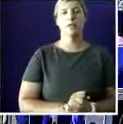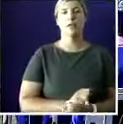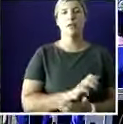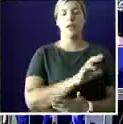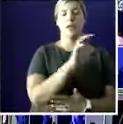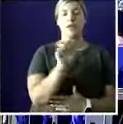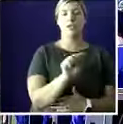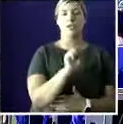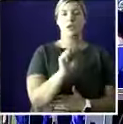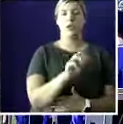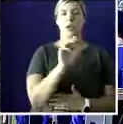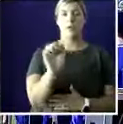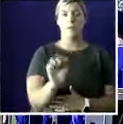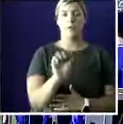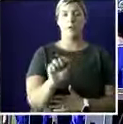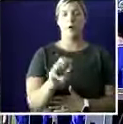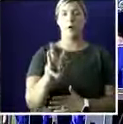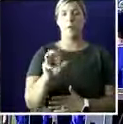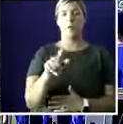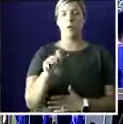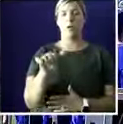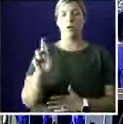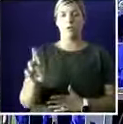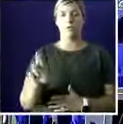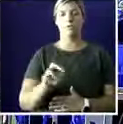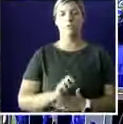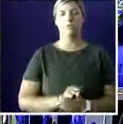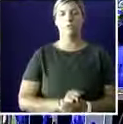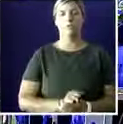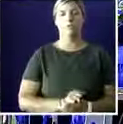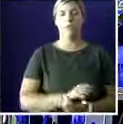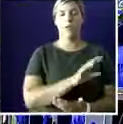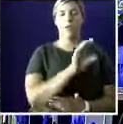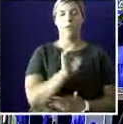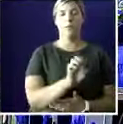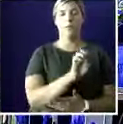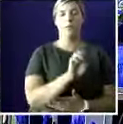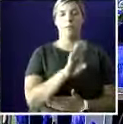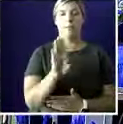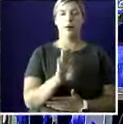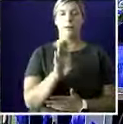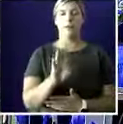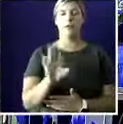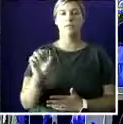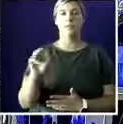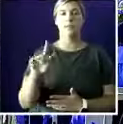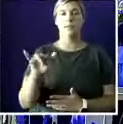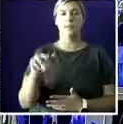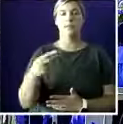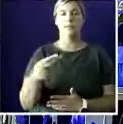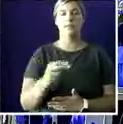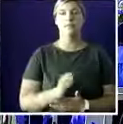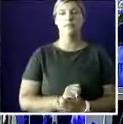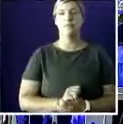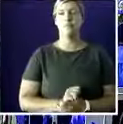Ajana Armenia Walker Dye. Emily Barbara Smith.